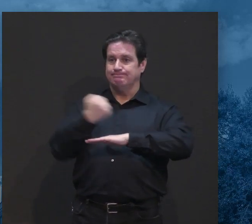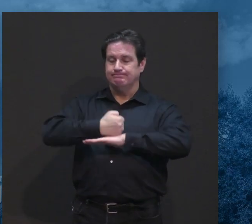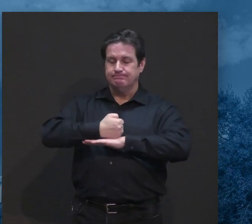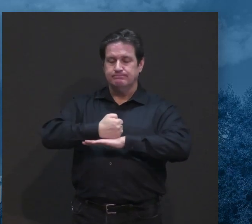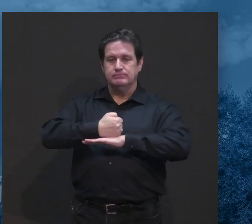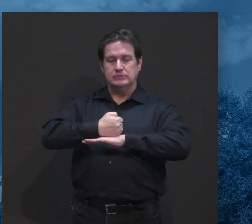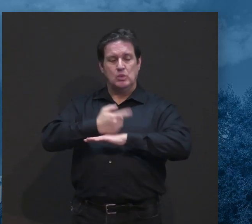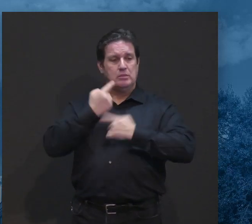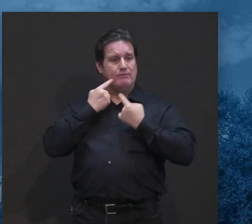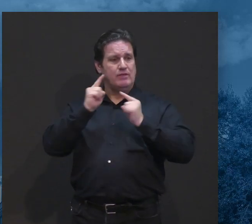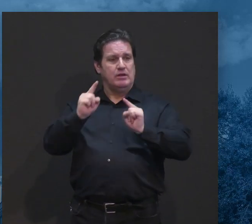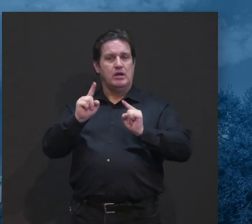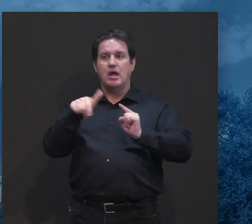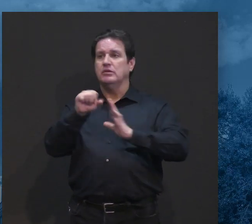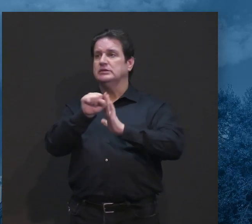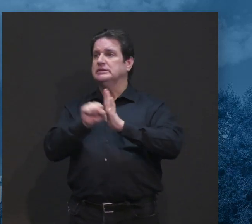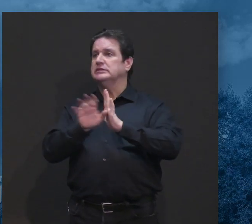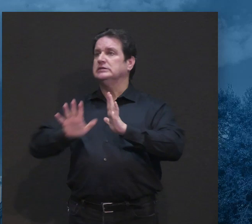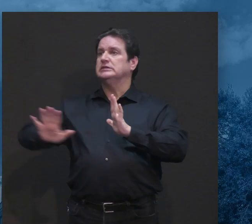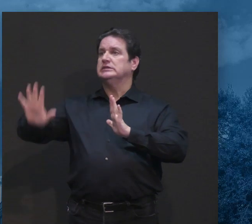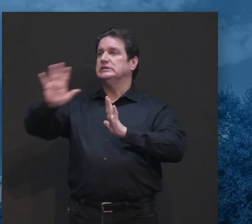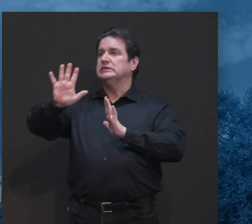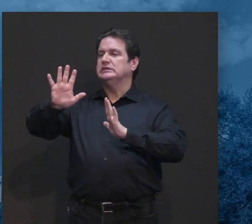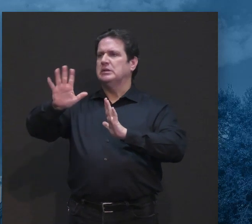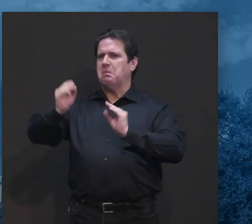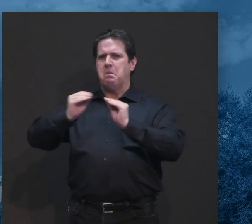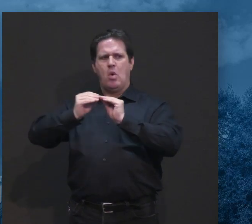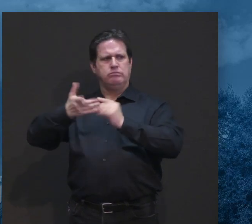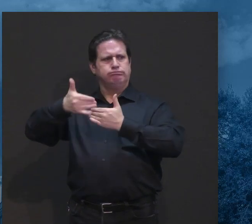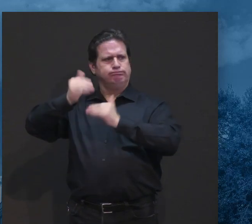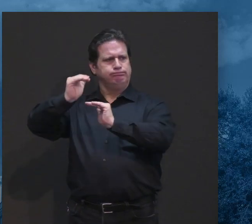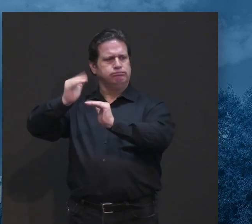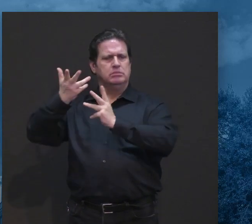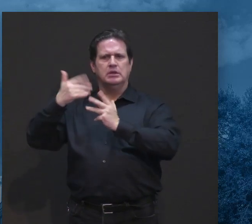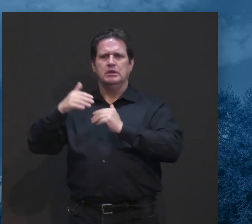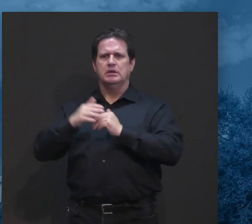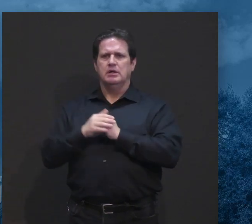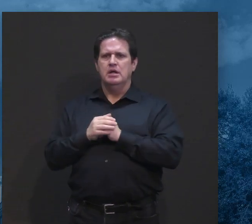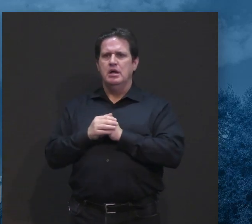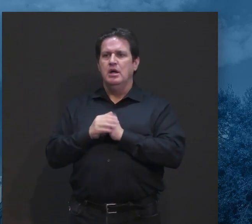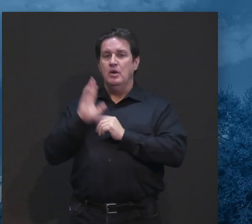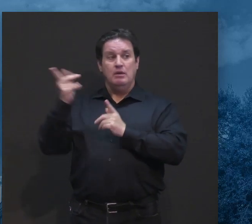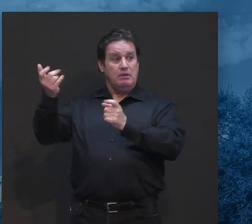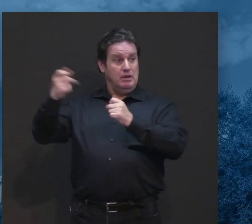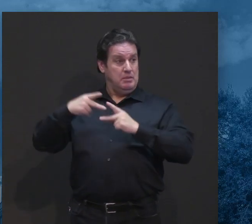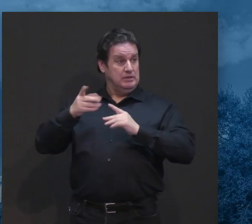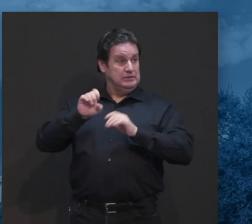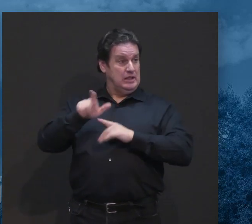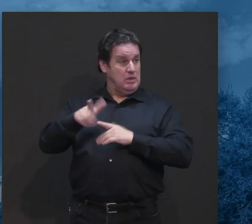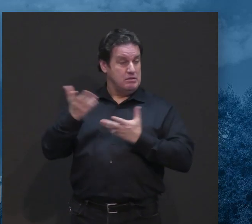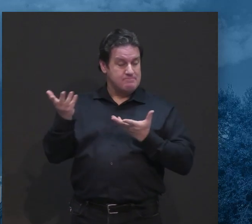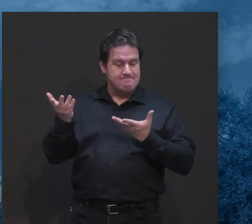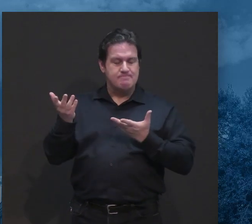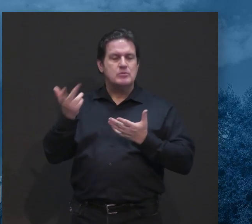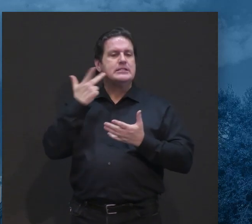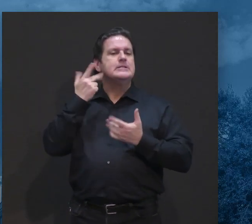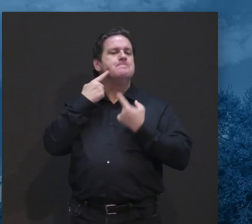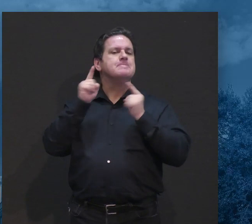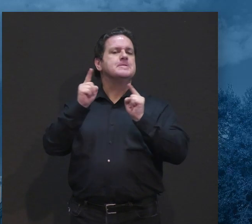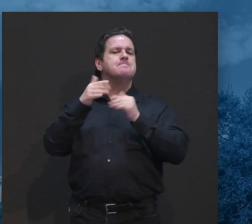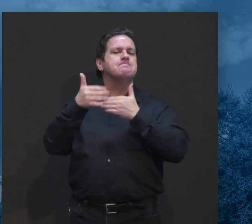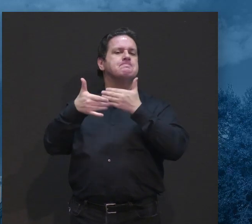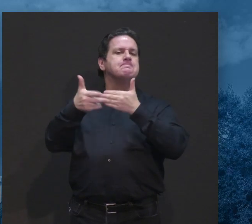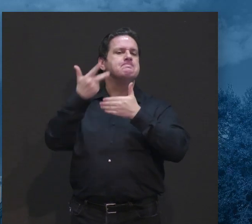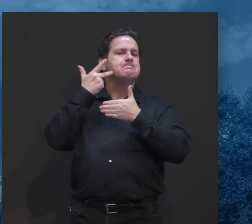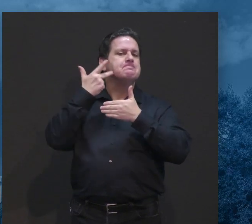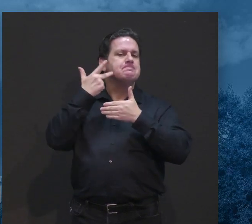to be effective. Other states around us have tighter restrictions. We'll take a look at that and see what works. And it really